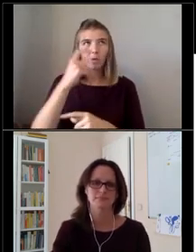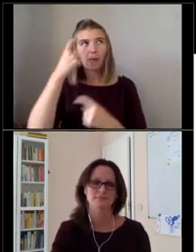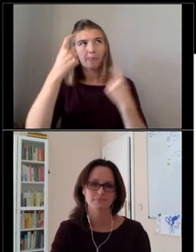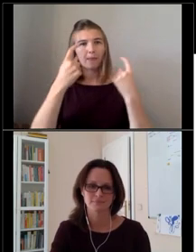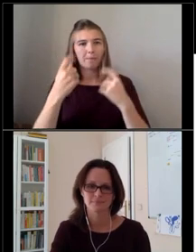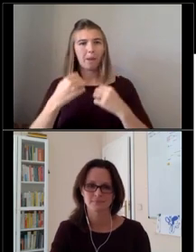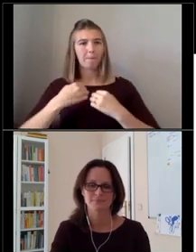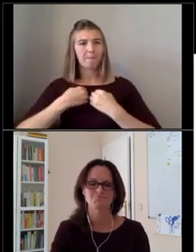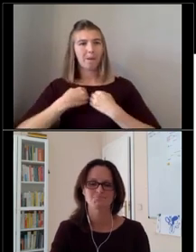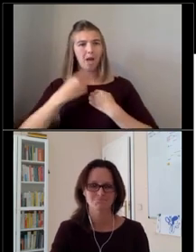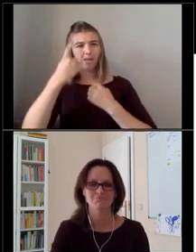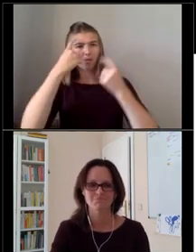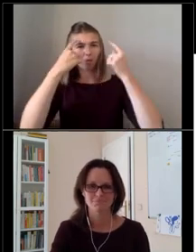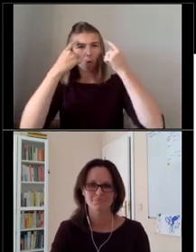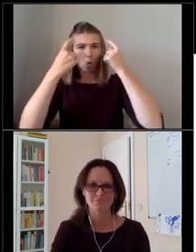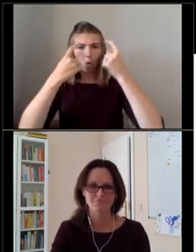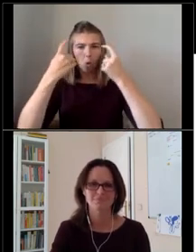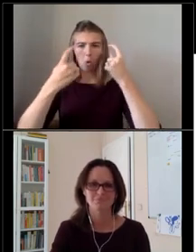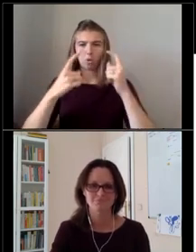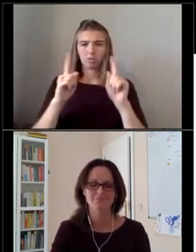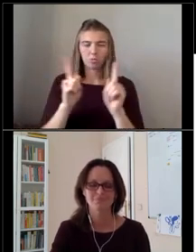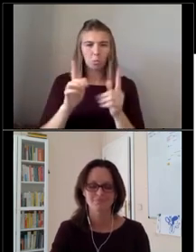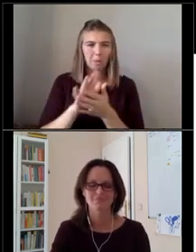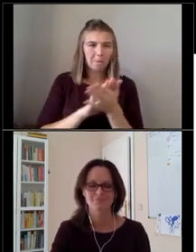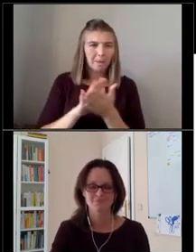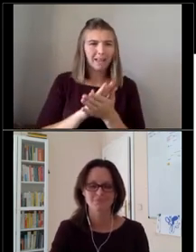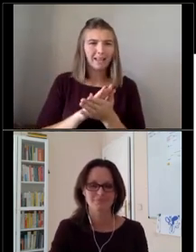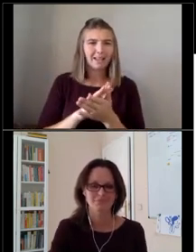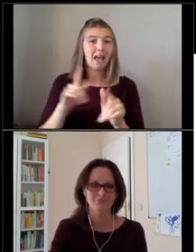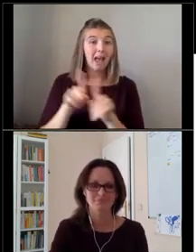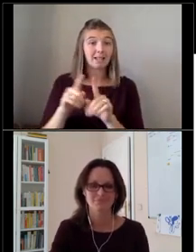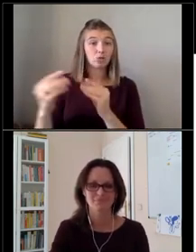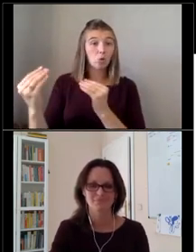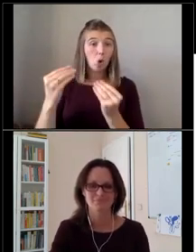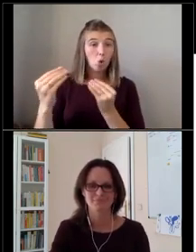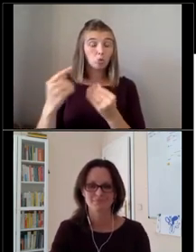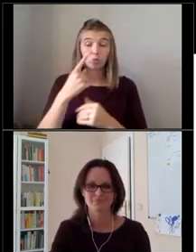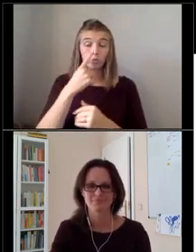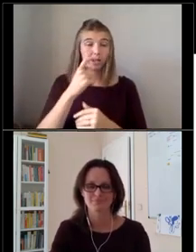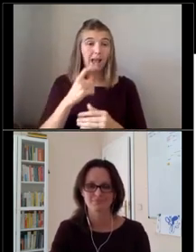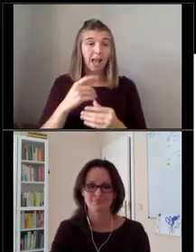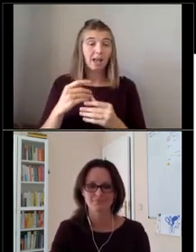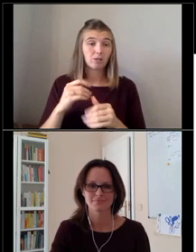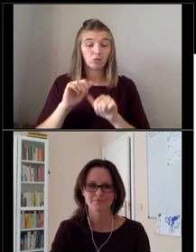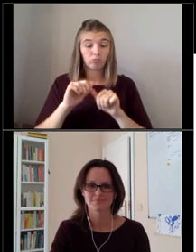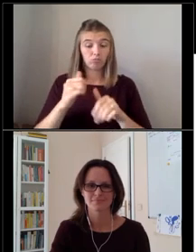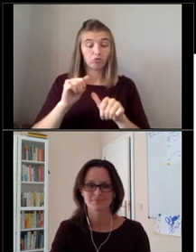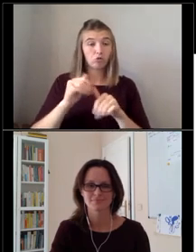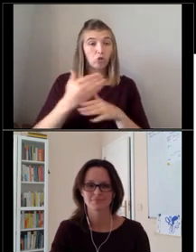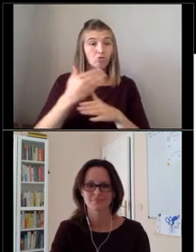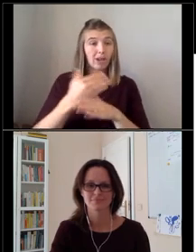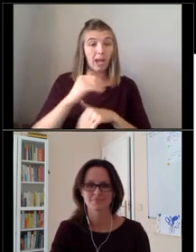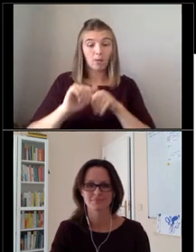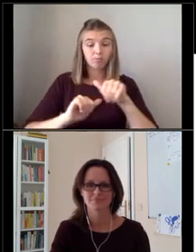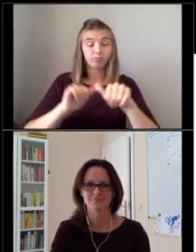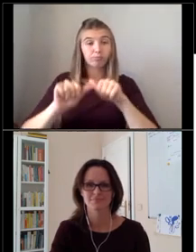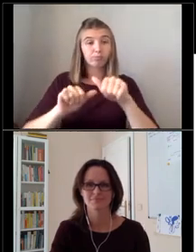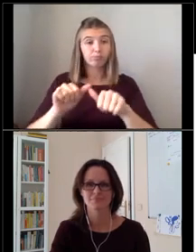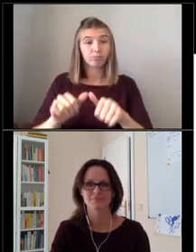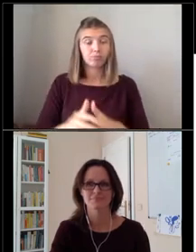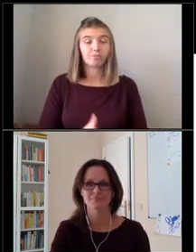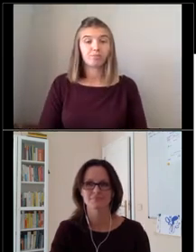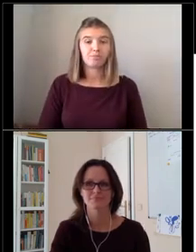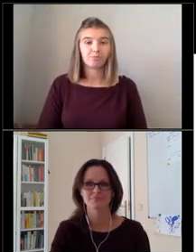and even your career progression. Coaching can be a really useful tool for that. Aaron, we've had a question from